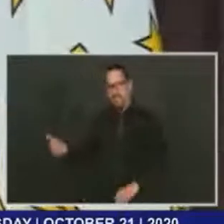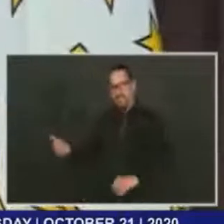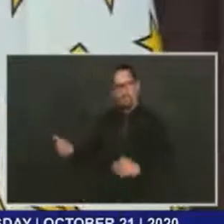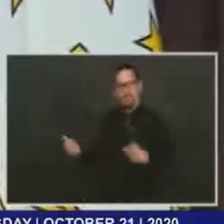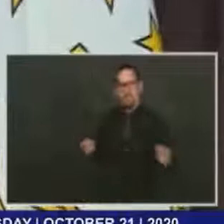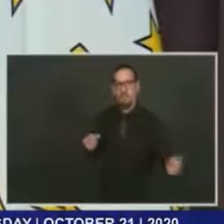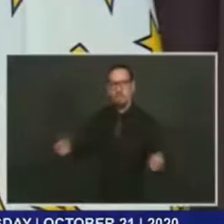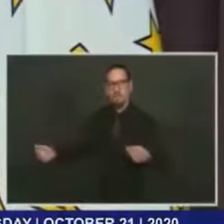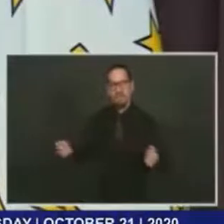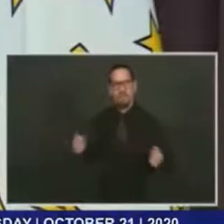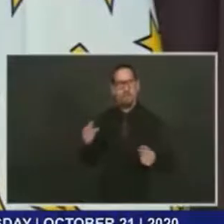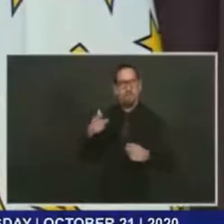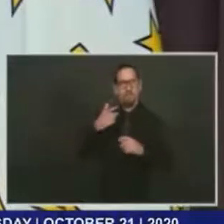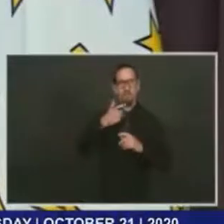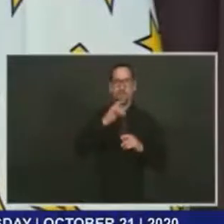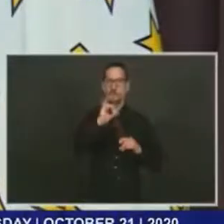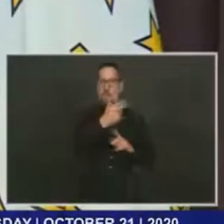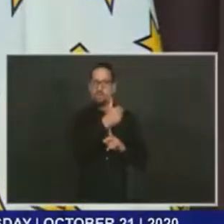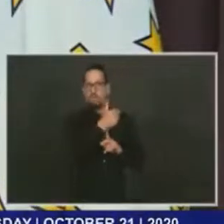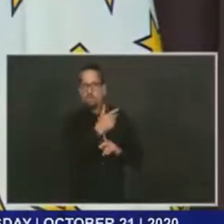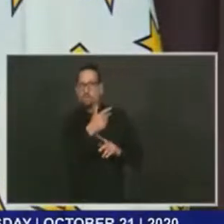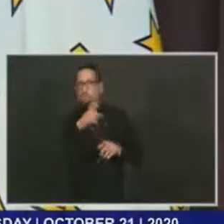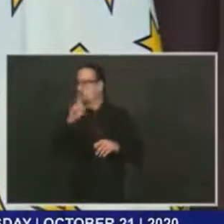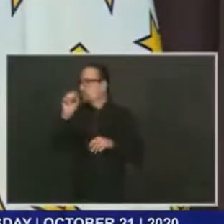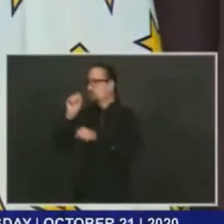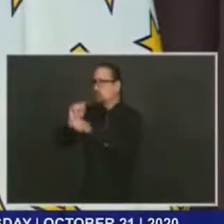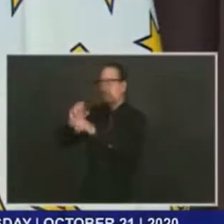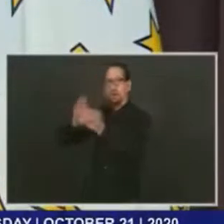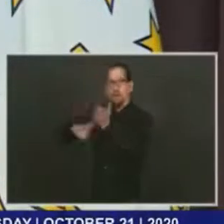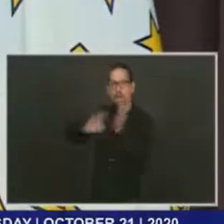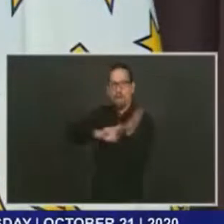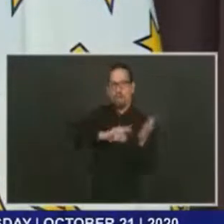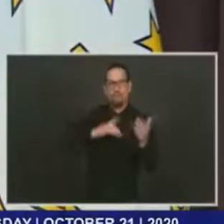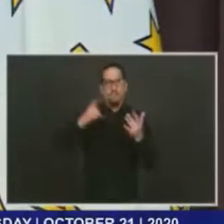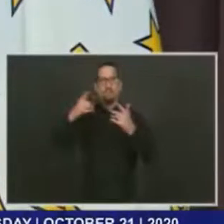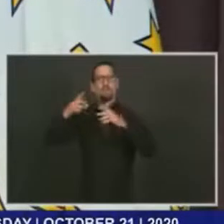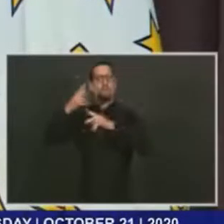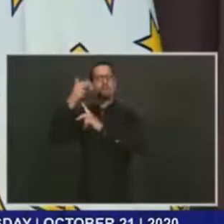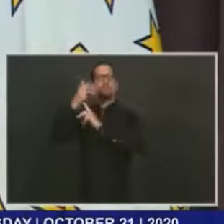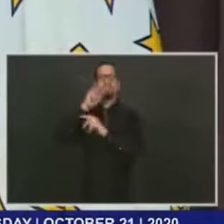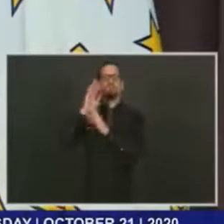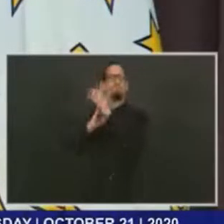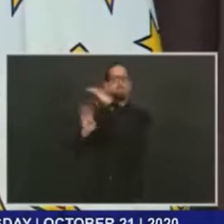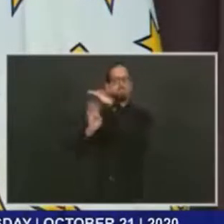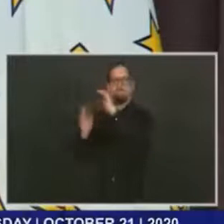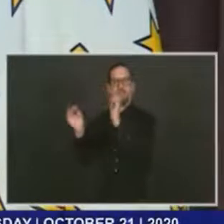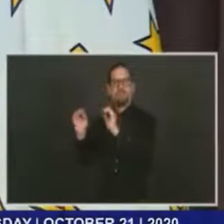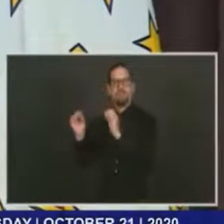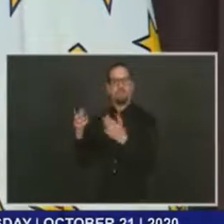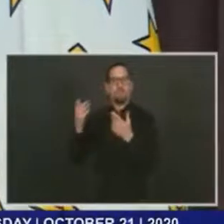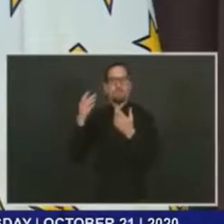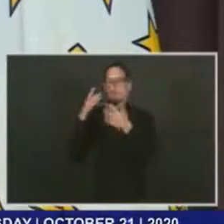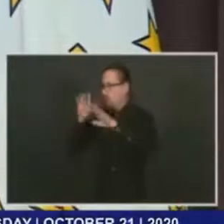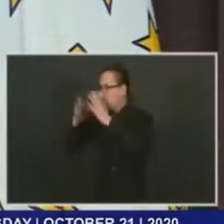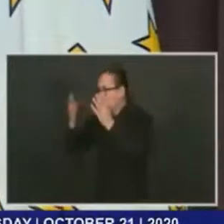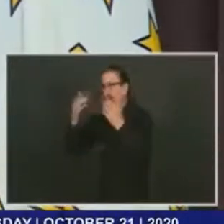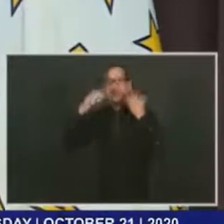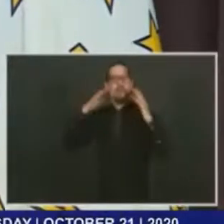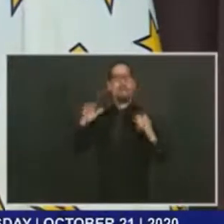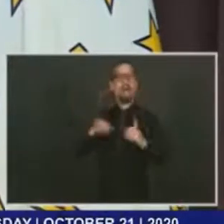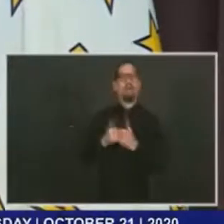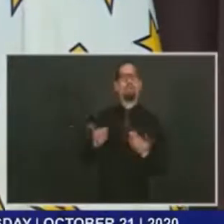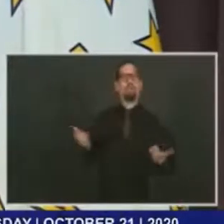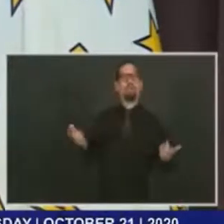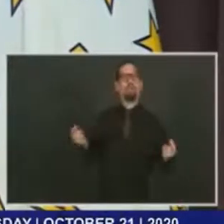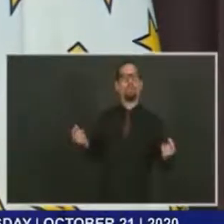or a hotel, you're out of work and you're scared because those businesses might not come back for a long time. So I have to do both. We